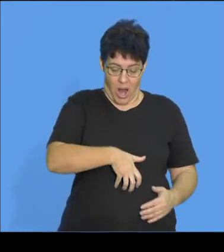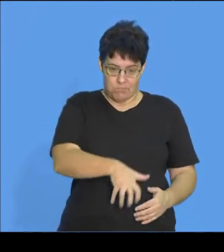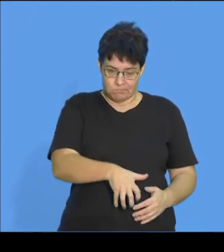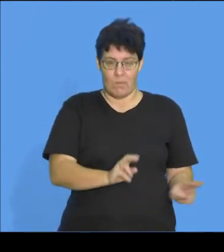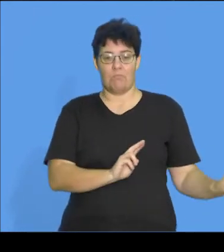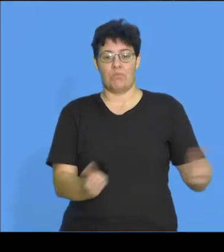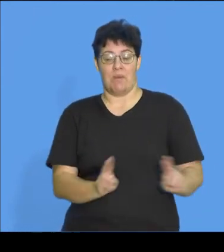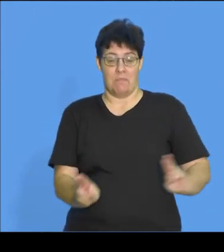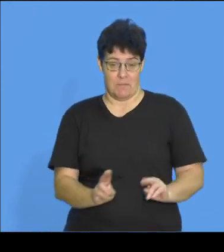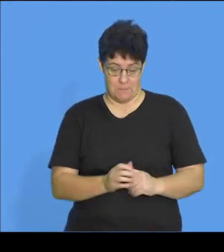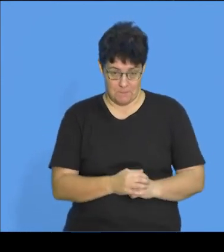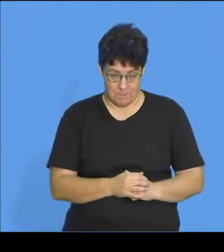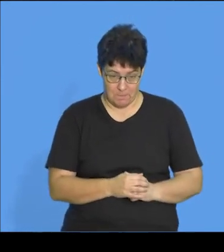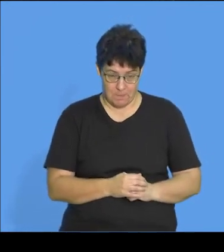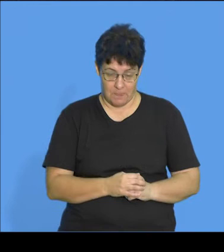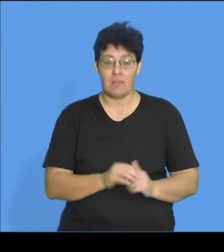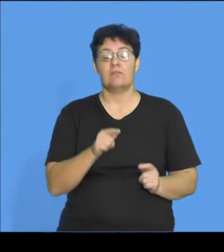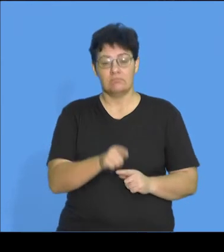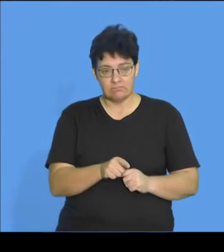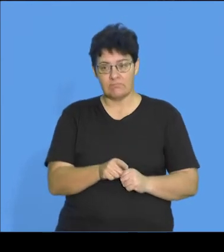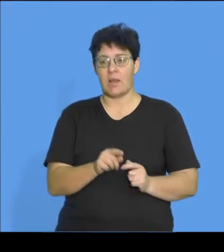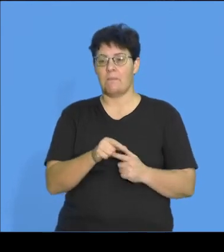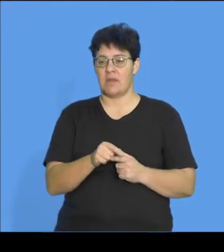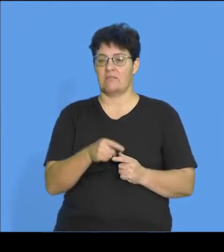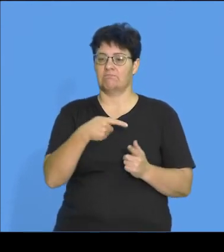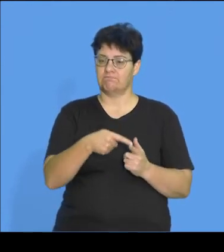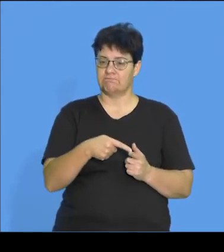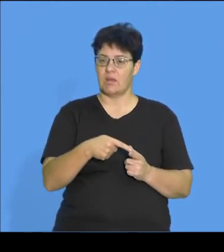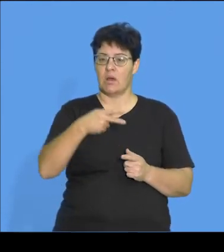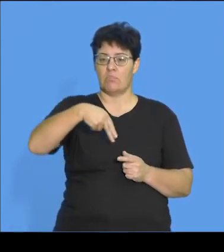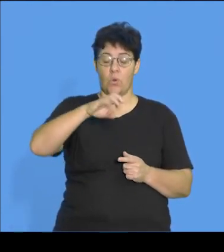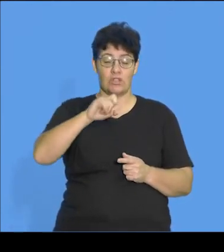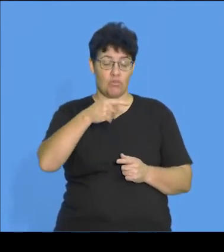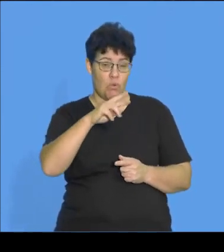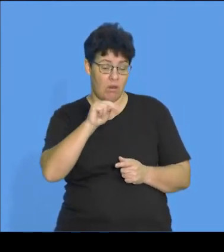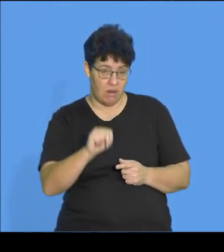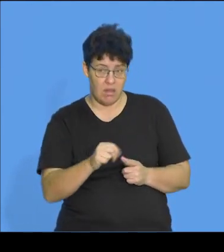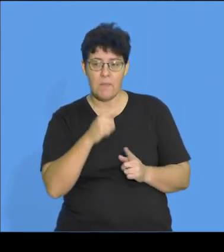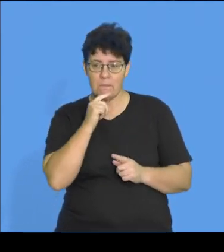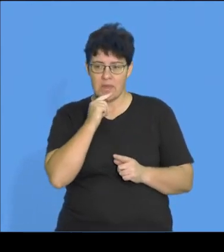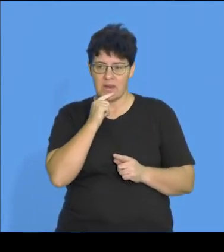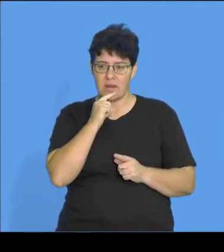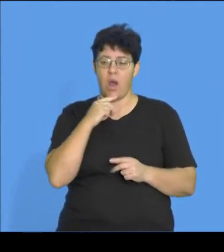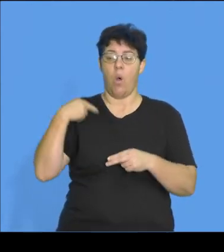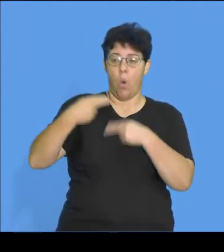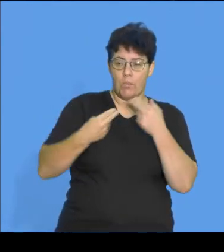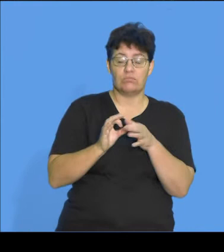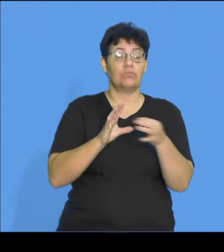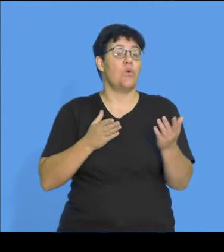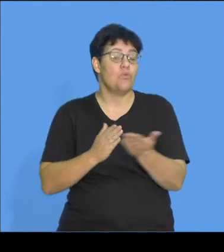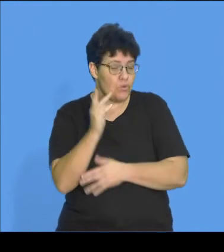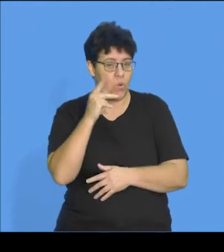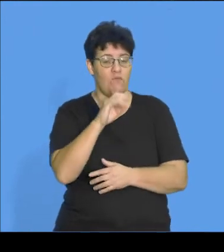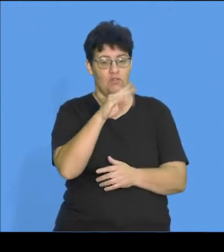Progesterone, on the other hand, is a hormone released by the ovaries. It is also necessary for the implantation of